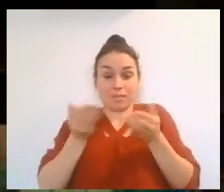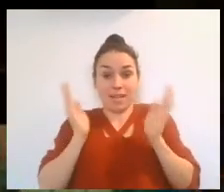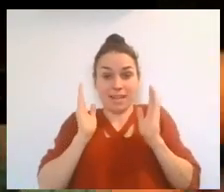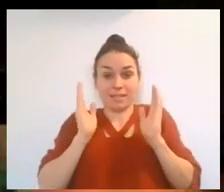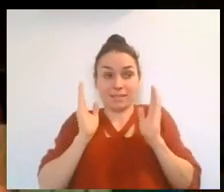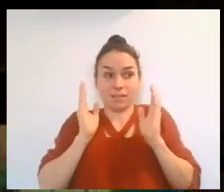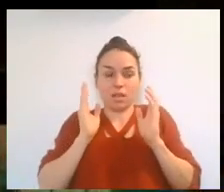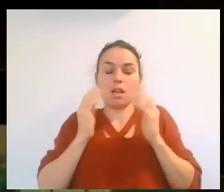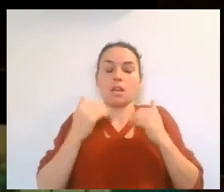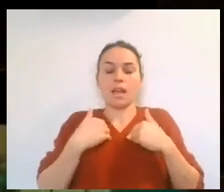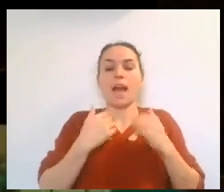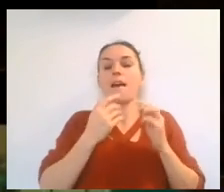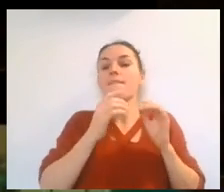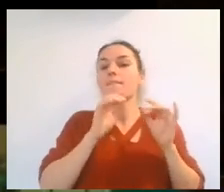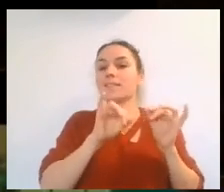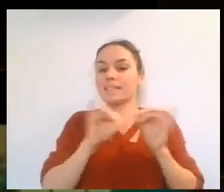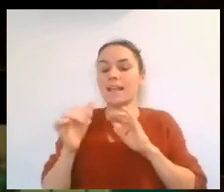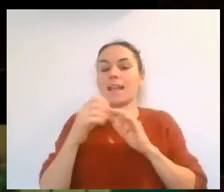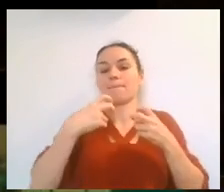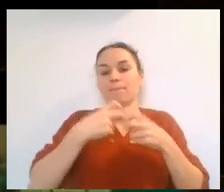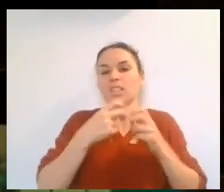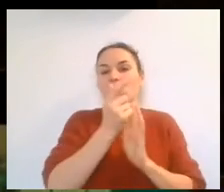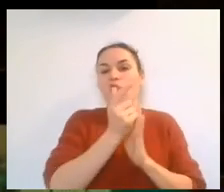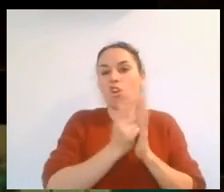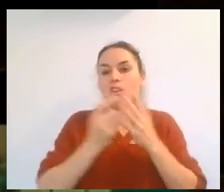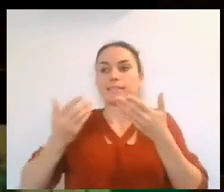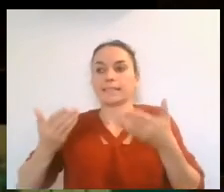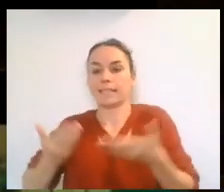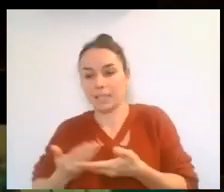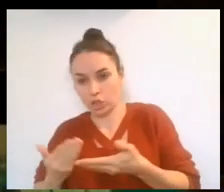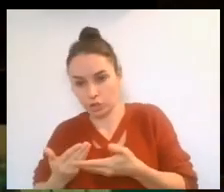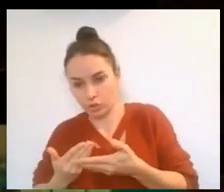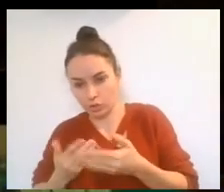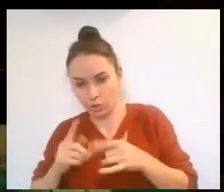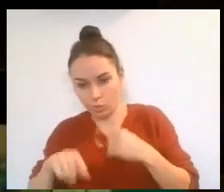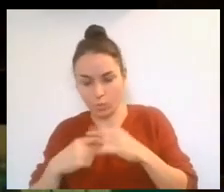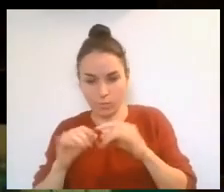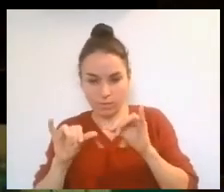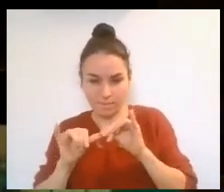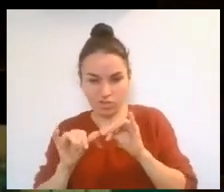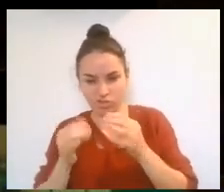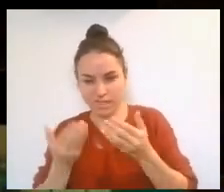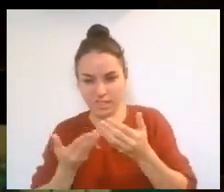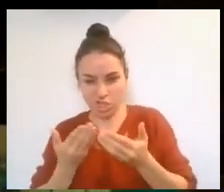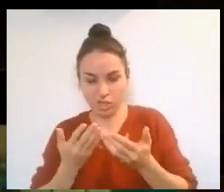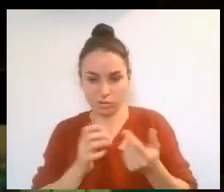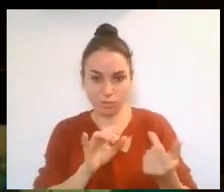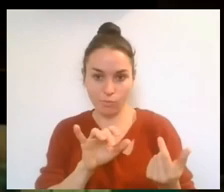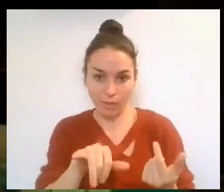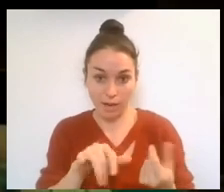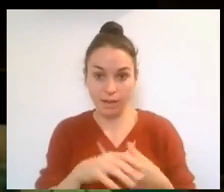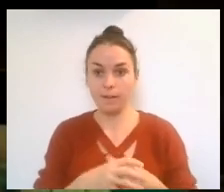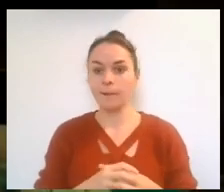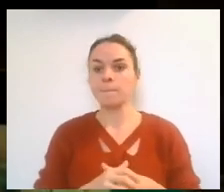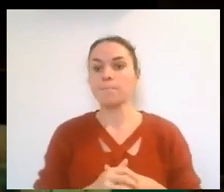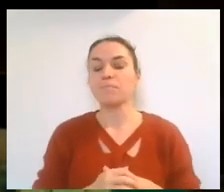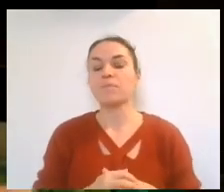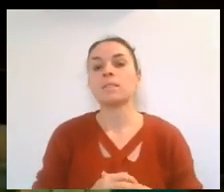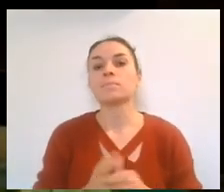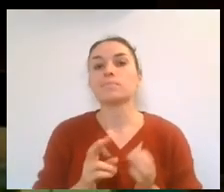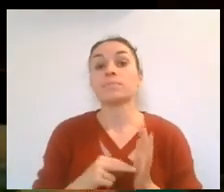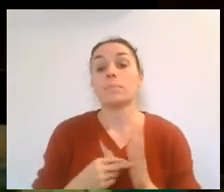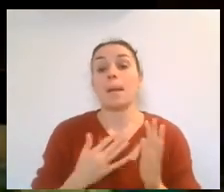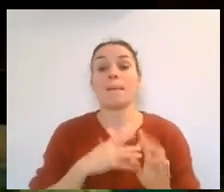same laws that we find here, that when we make these measurements on Earth. And so the answer to the question is,